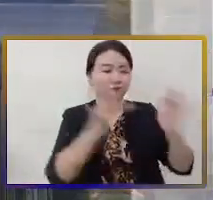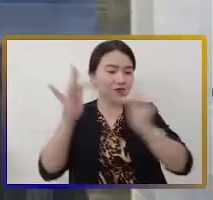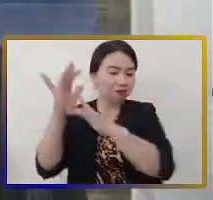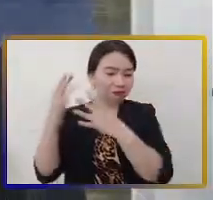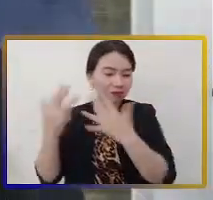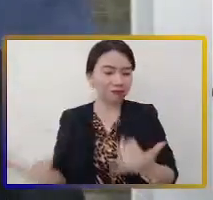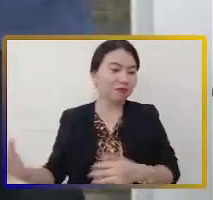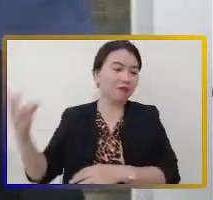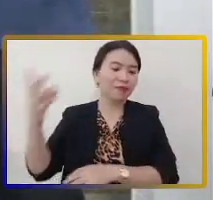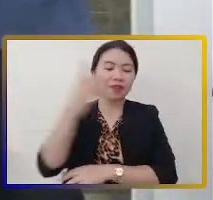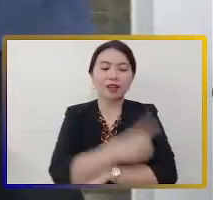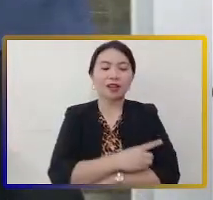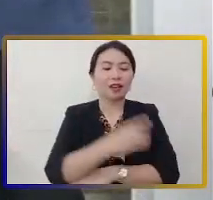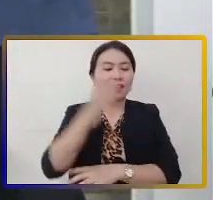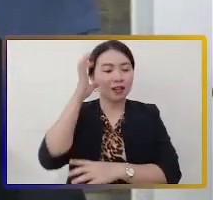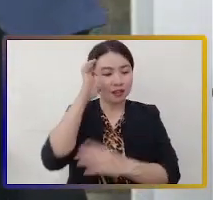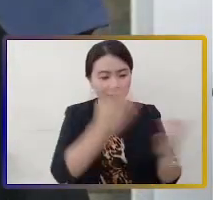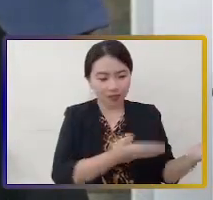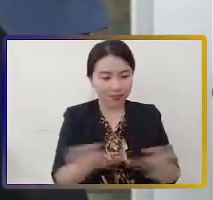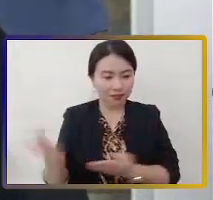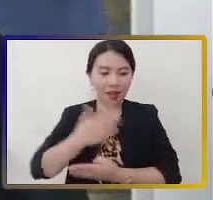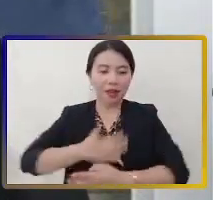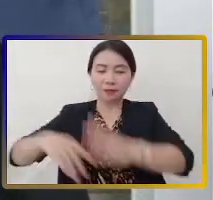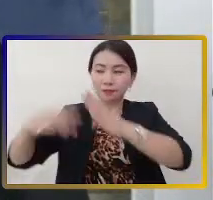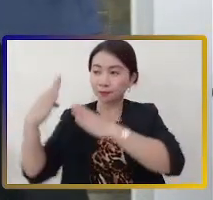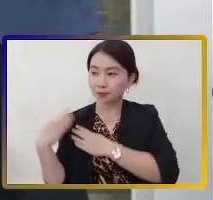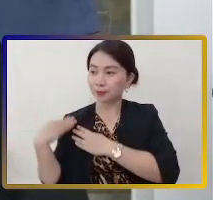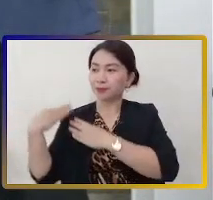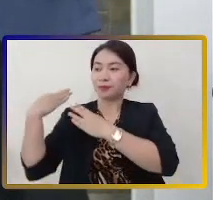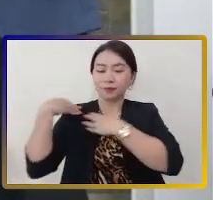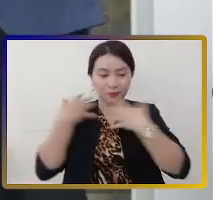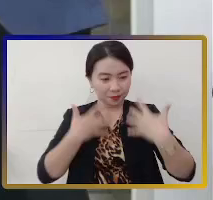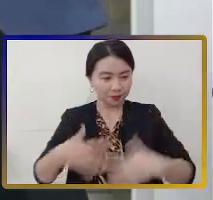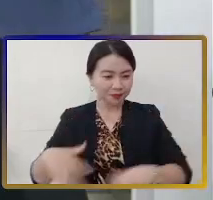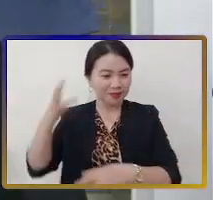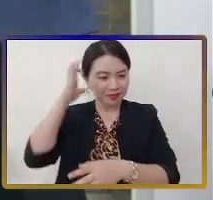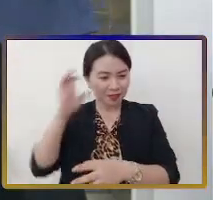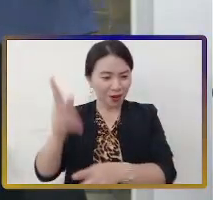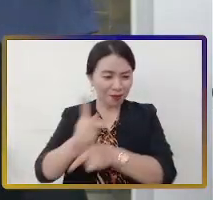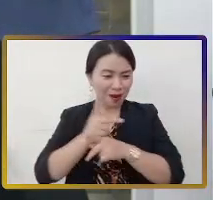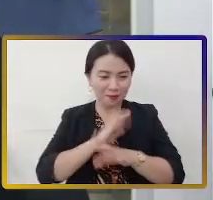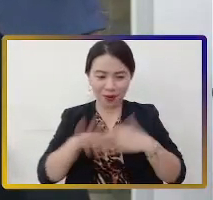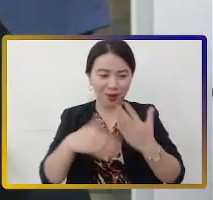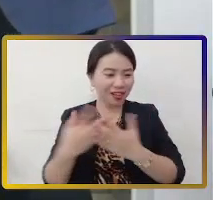for today. He lifted my burdens. He took